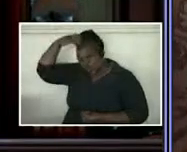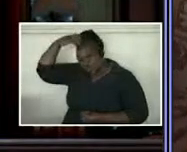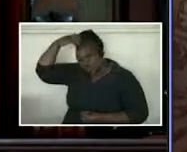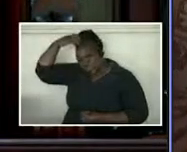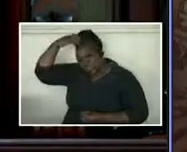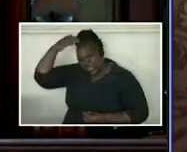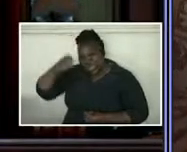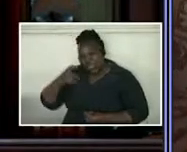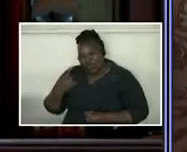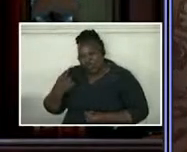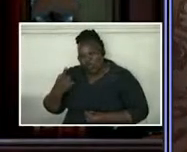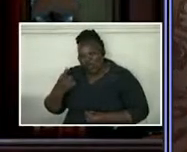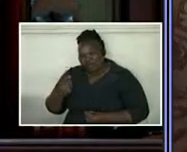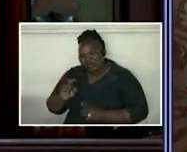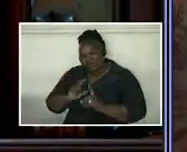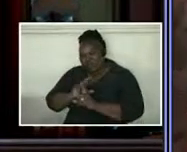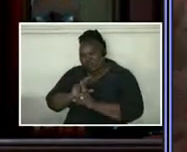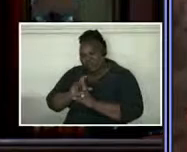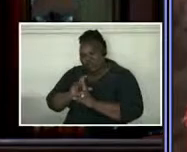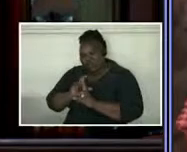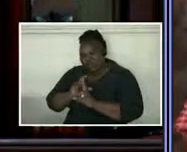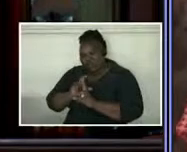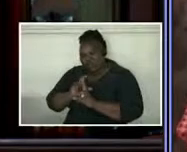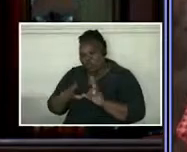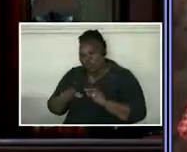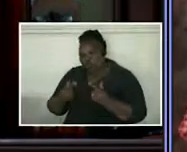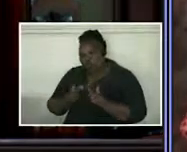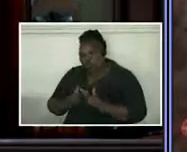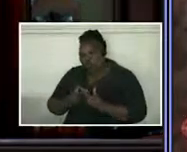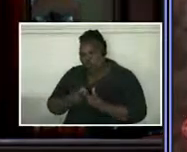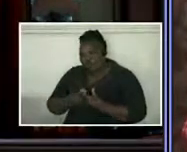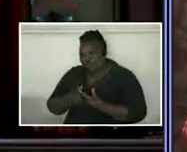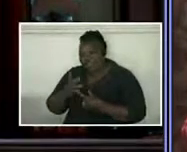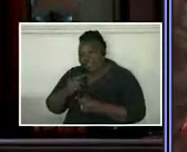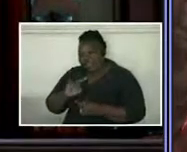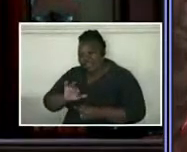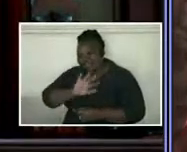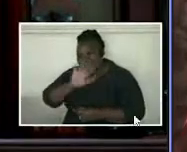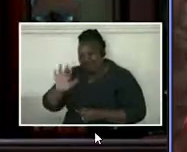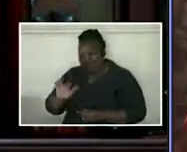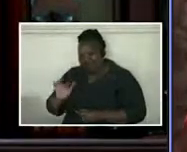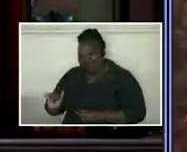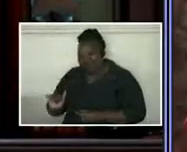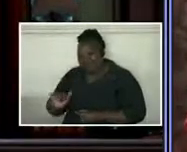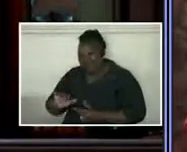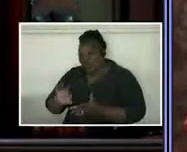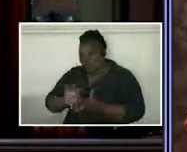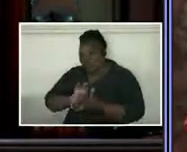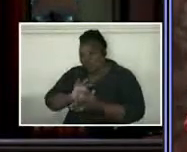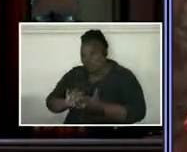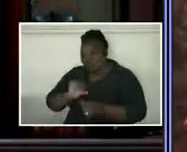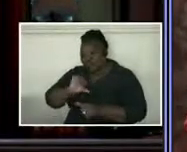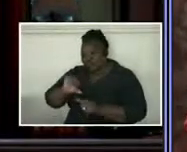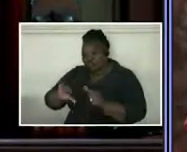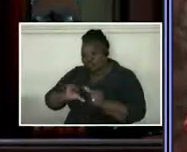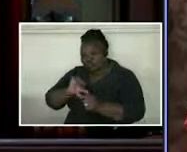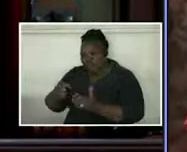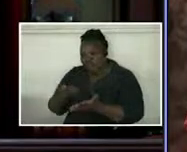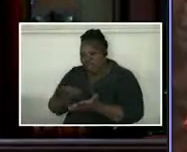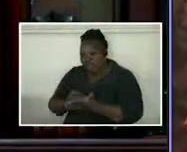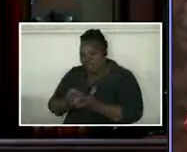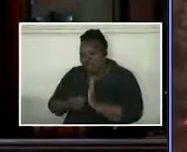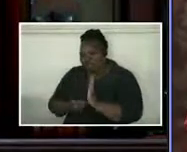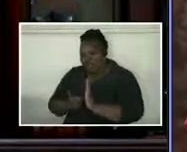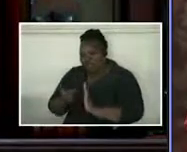many cultural groups that form part of south africa in contribution towards social and economical development